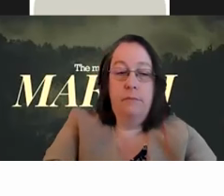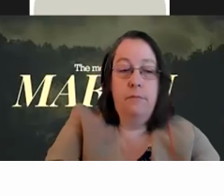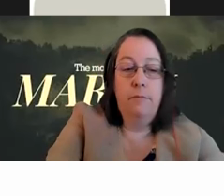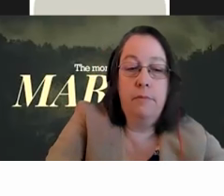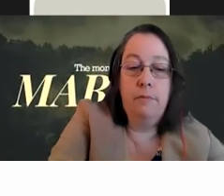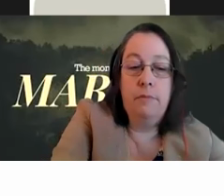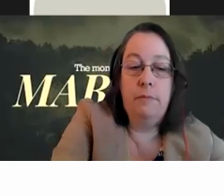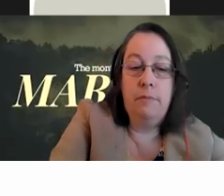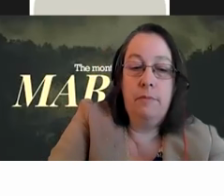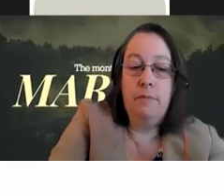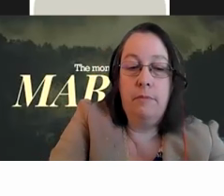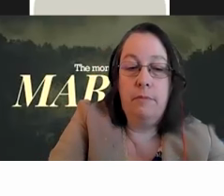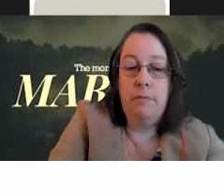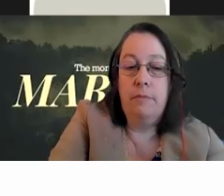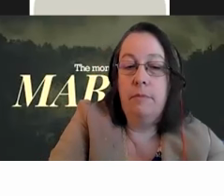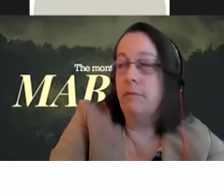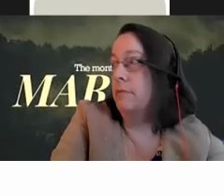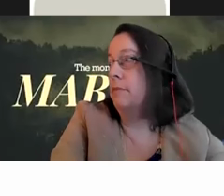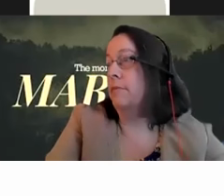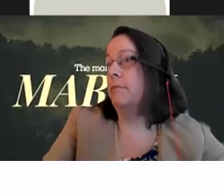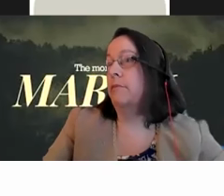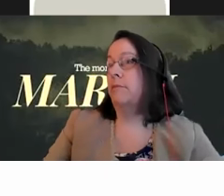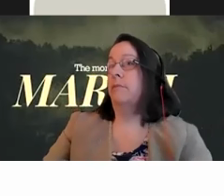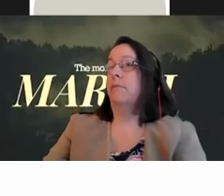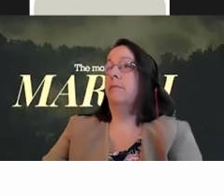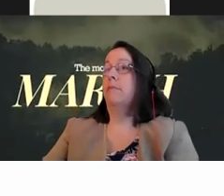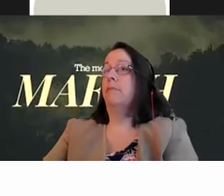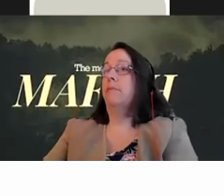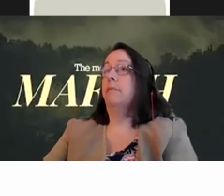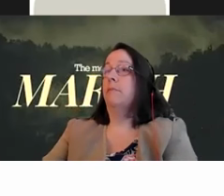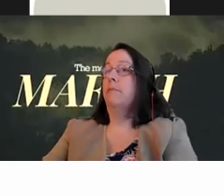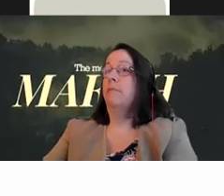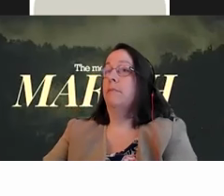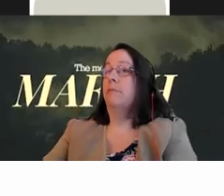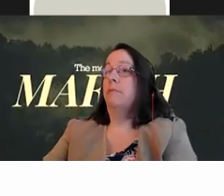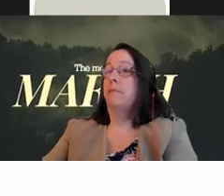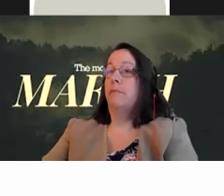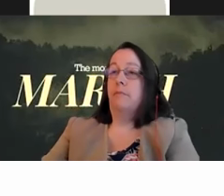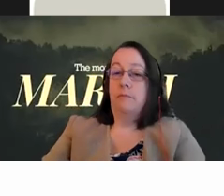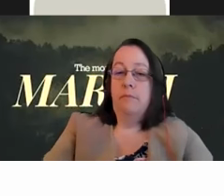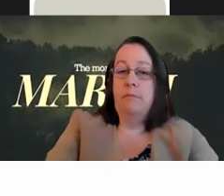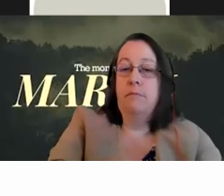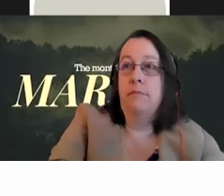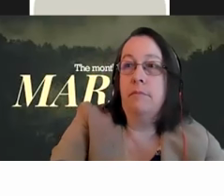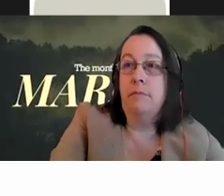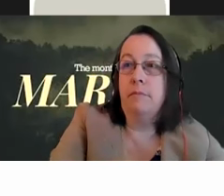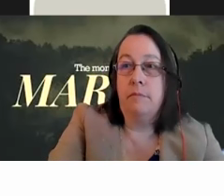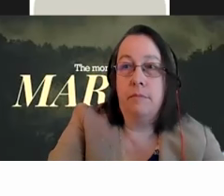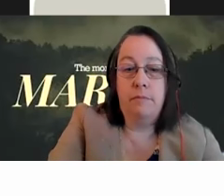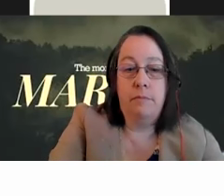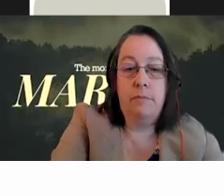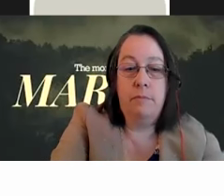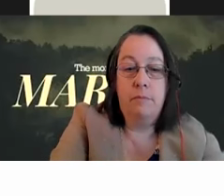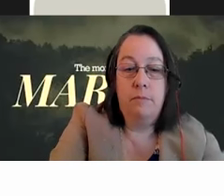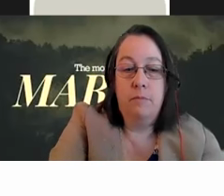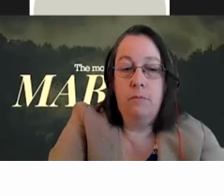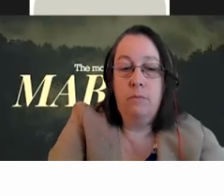It's been that stressor that's just always hanging there. Finally, get to the place where I cannot wait any longer. I have to make the appointment. I have to go